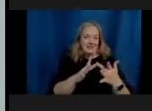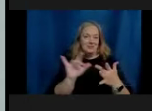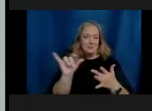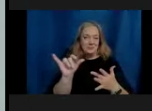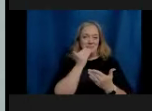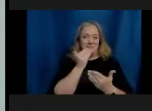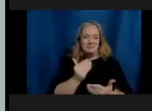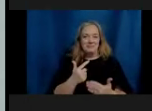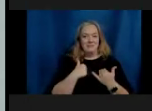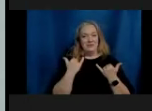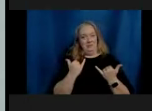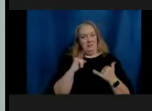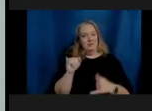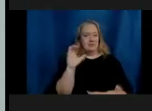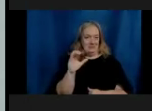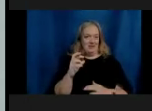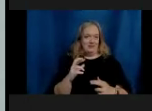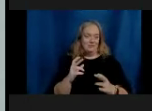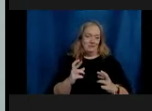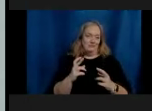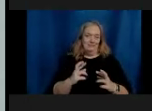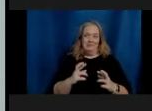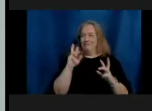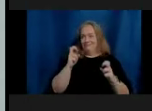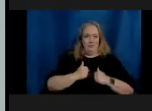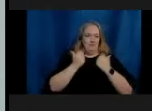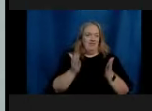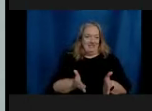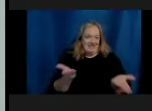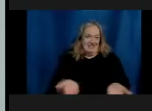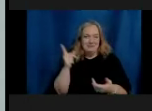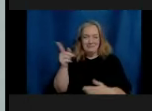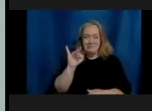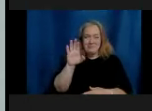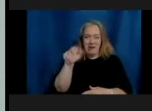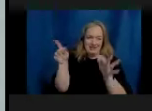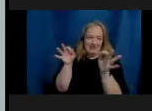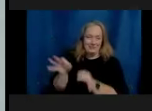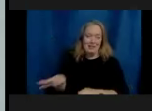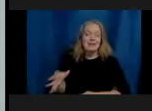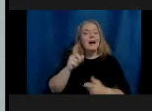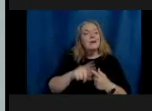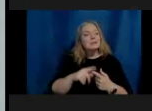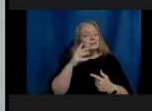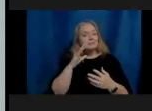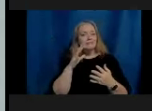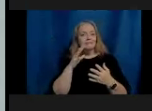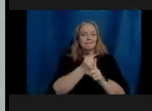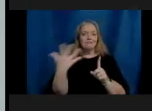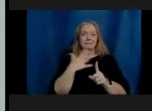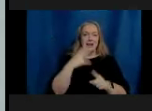am the current Castle resident, as was made clear by Monica, and I wanted to kind of bring you through my time here. I've been